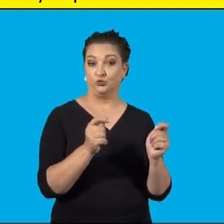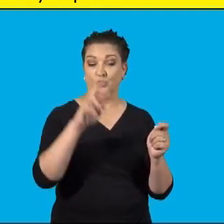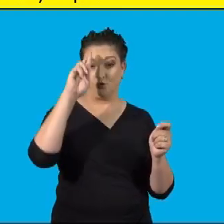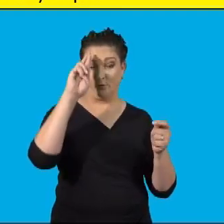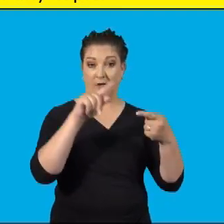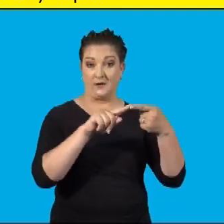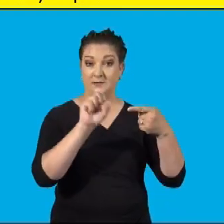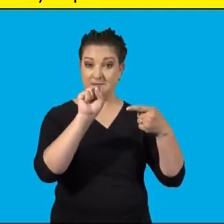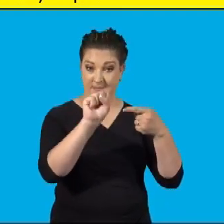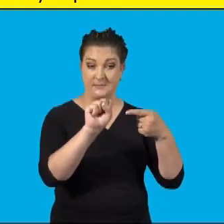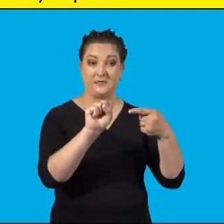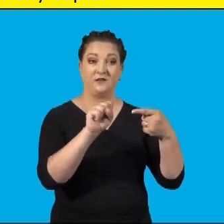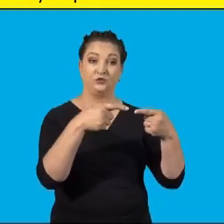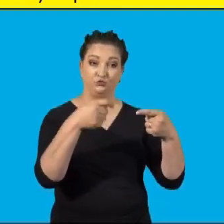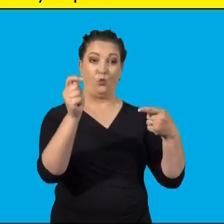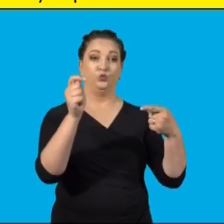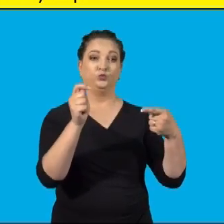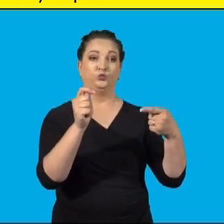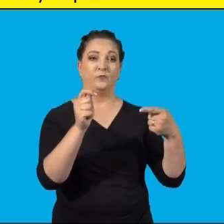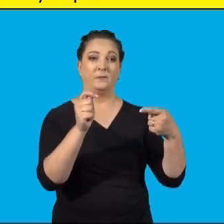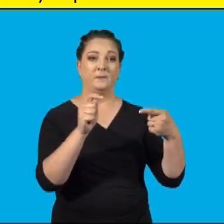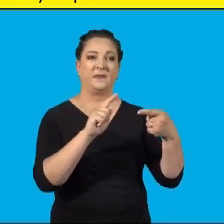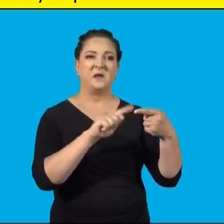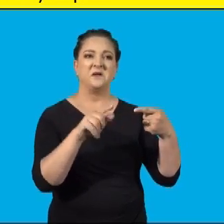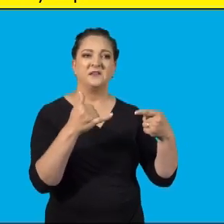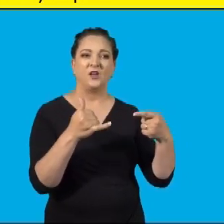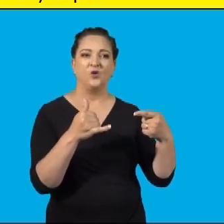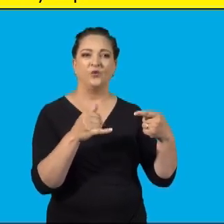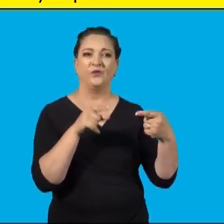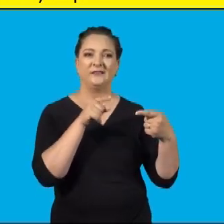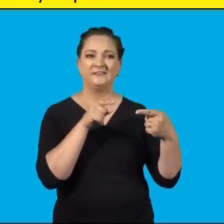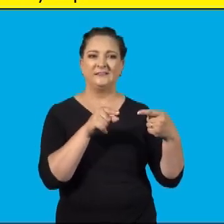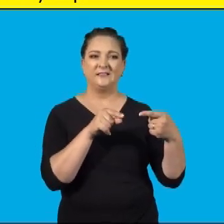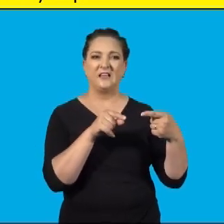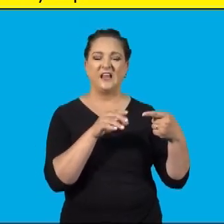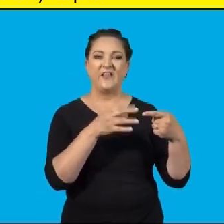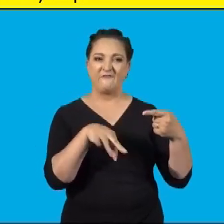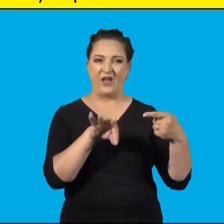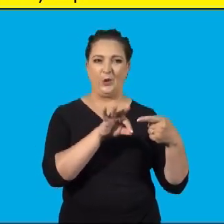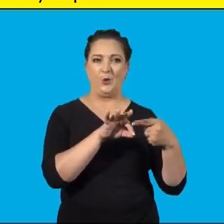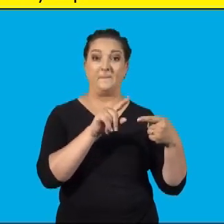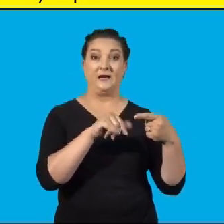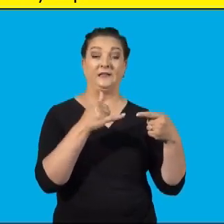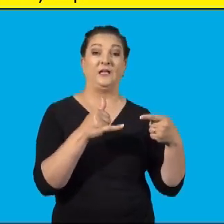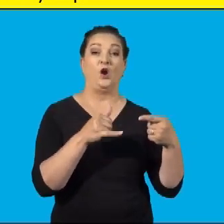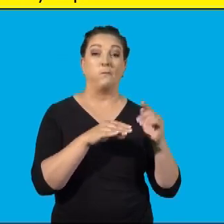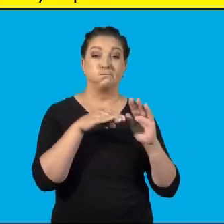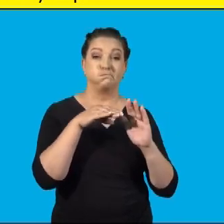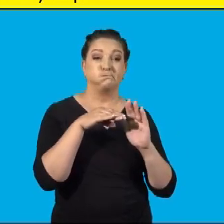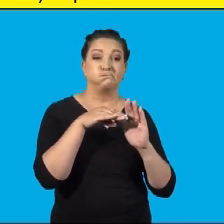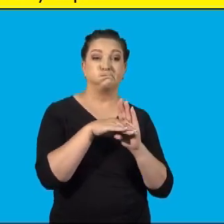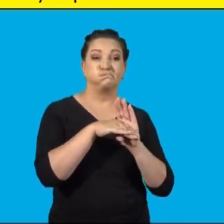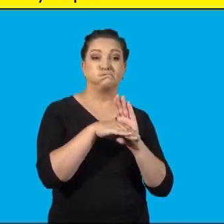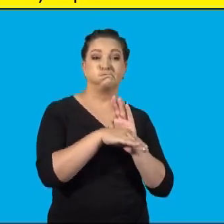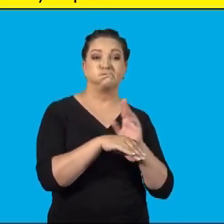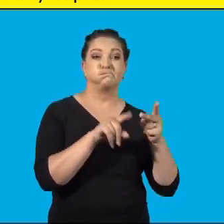here. It was sold at its book value. It had accumulated